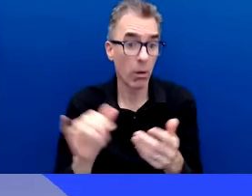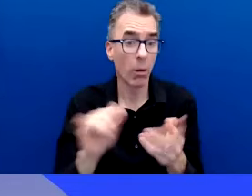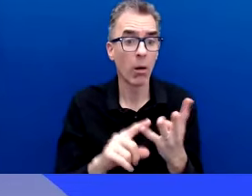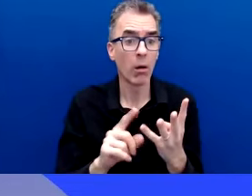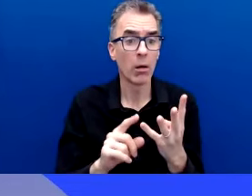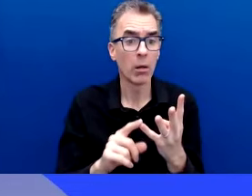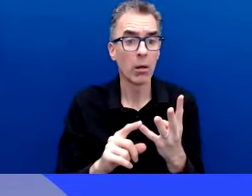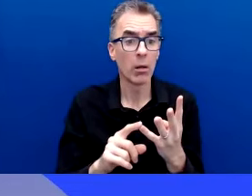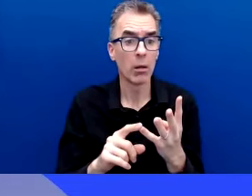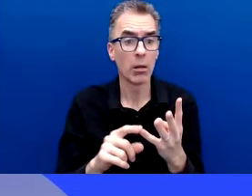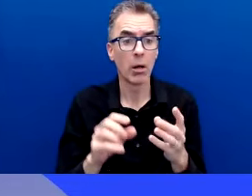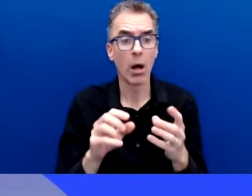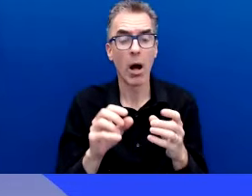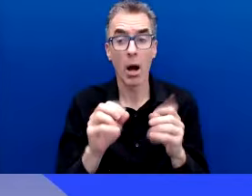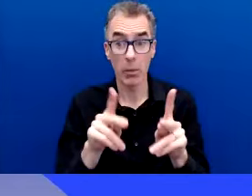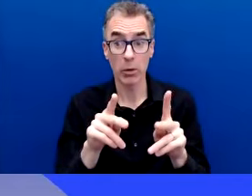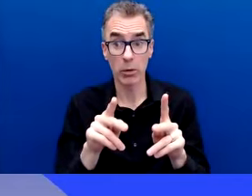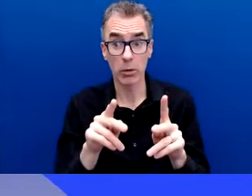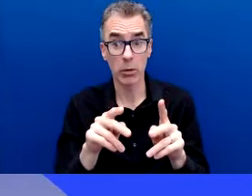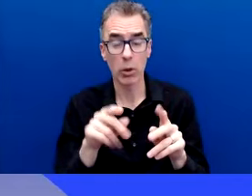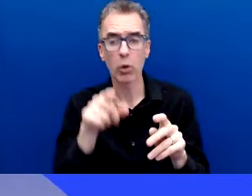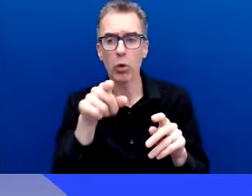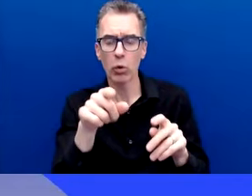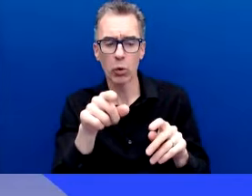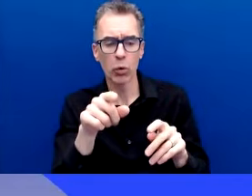opportunities for timely feedback, whether it's,